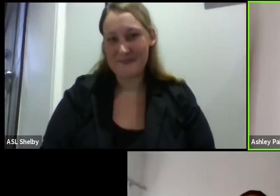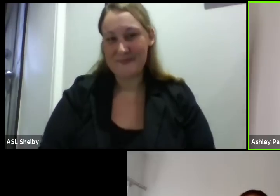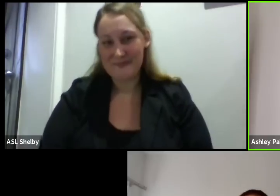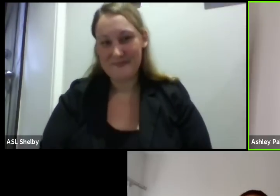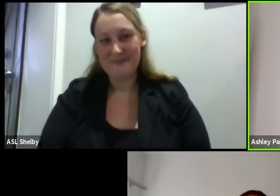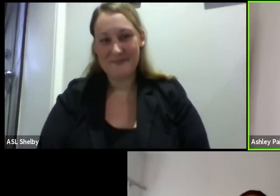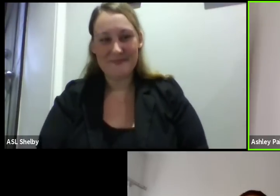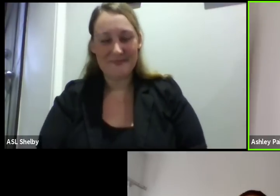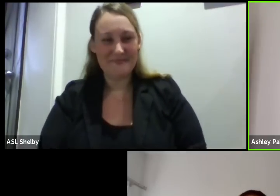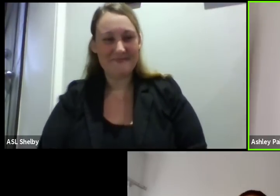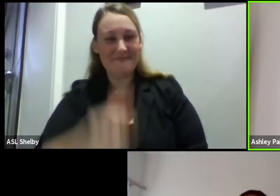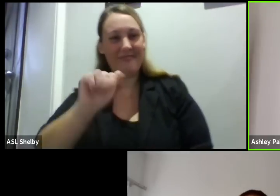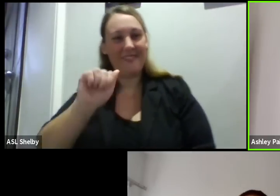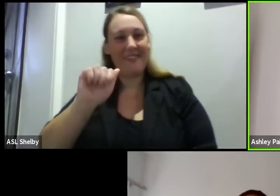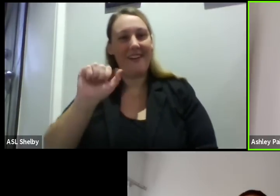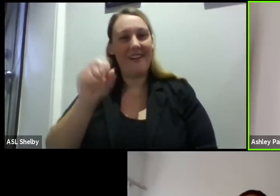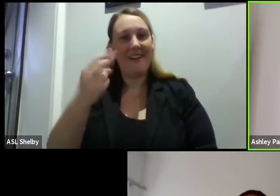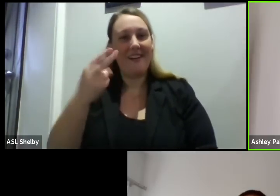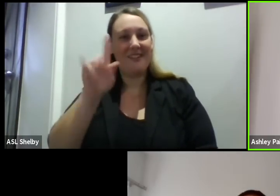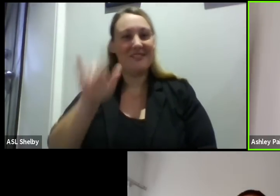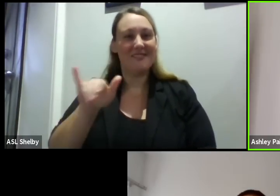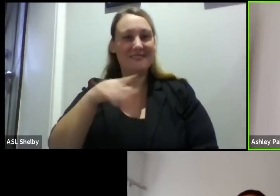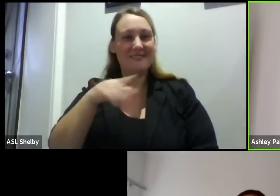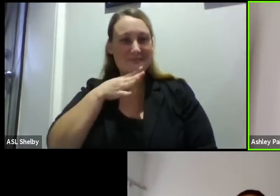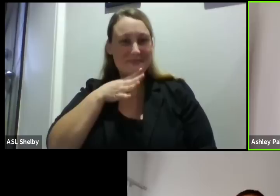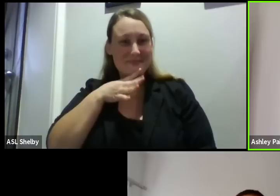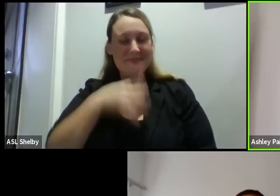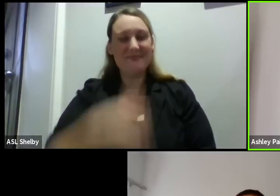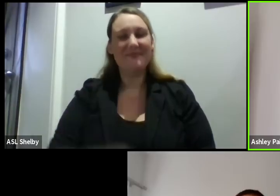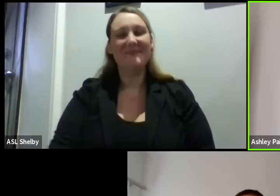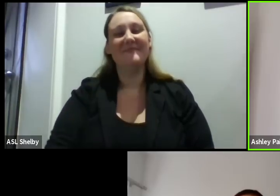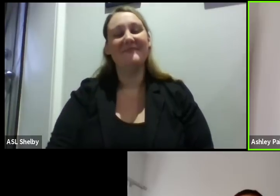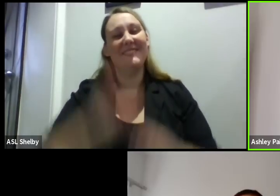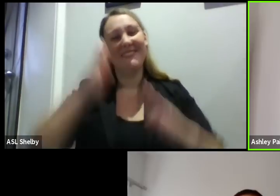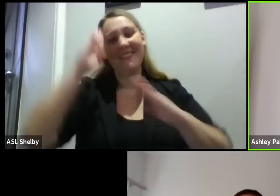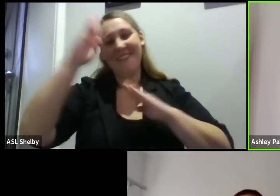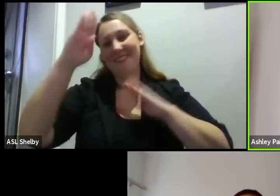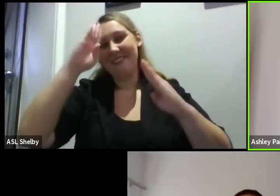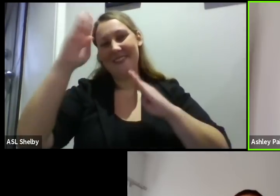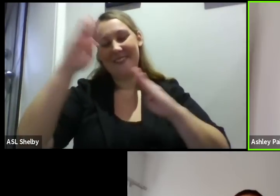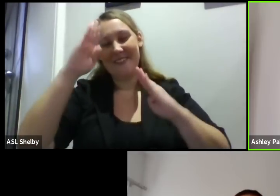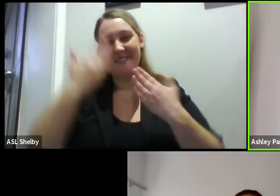Hello, hello. Thank you so much for that warm introduction, Yin.